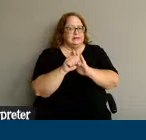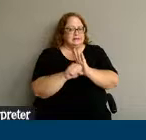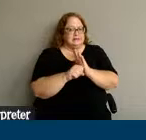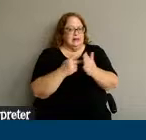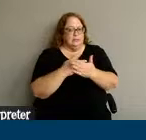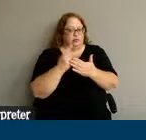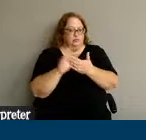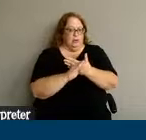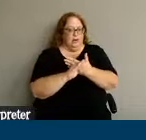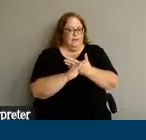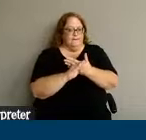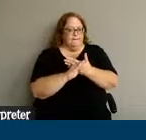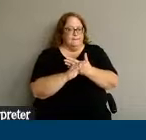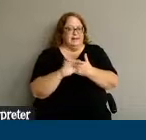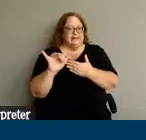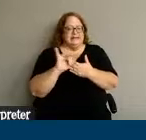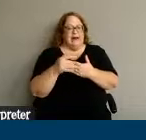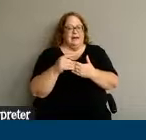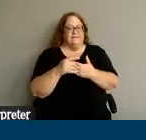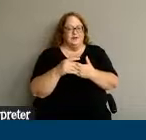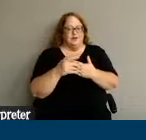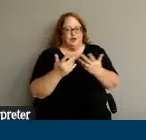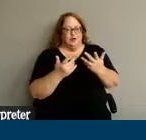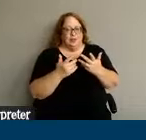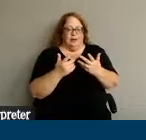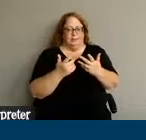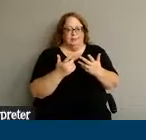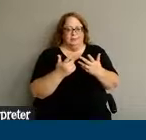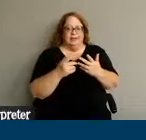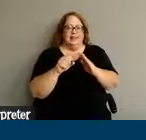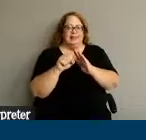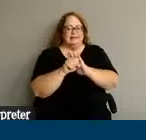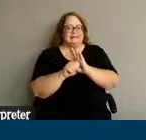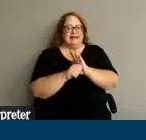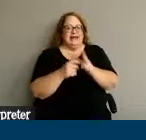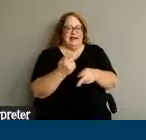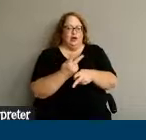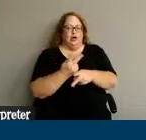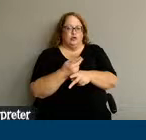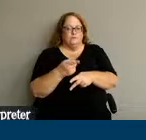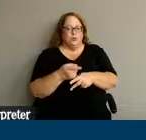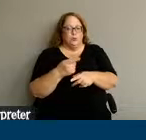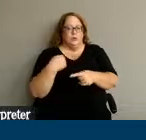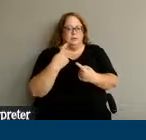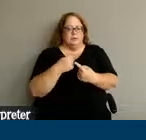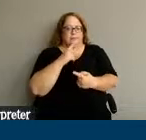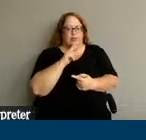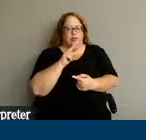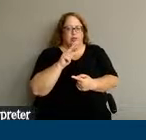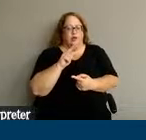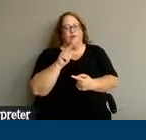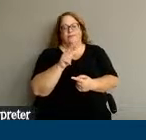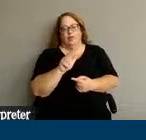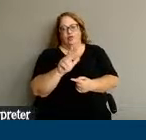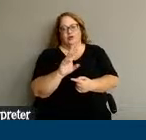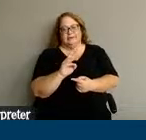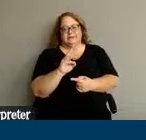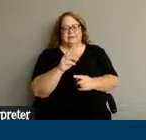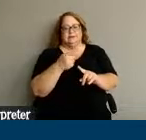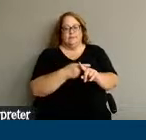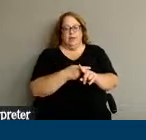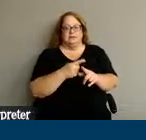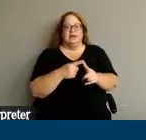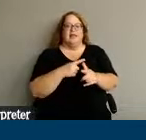like, not a ward of the state, but, you know, the state takes care of you until 36 months. School district takes care of you